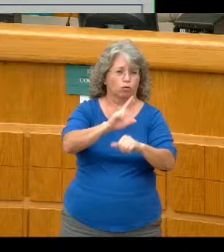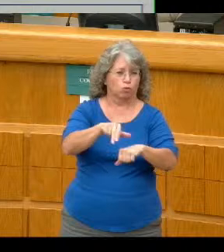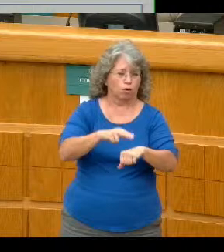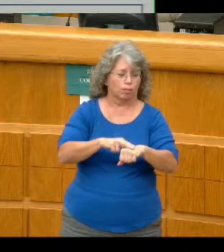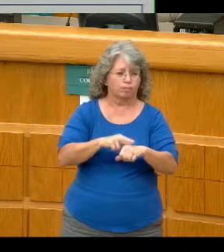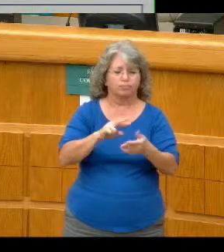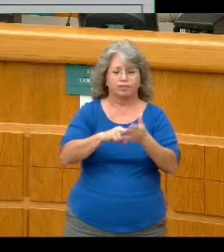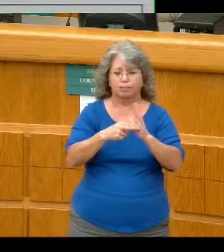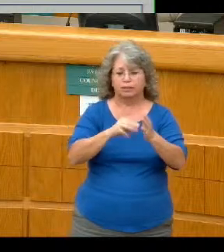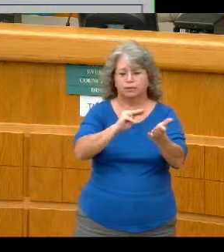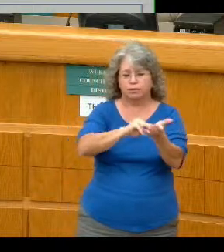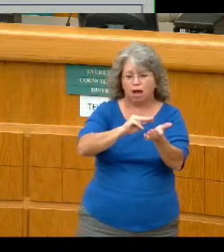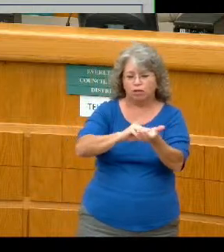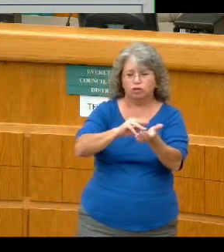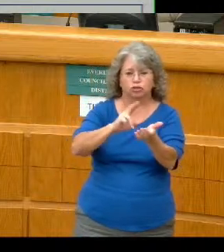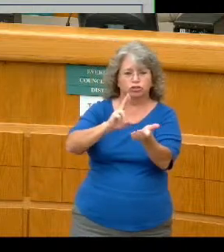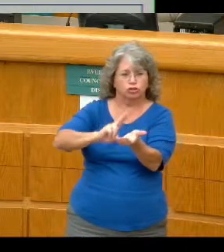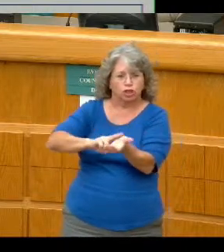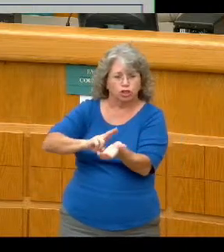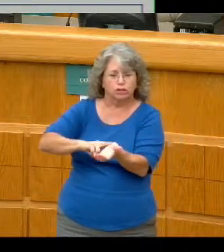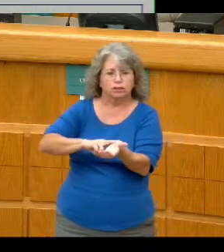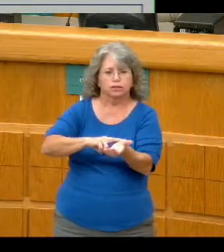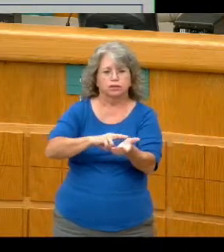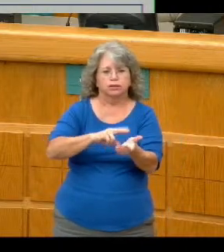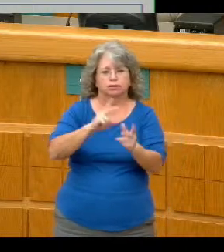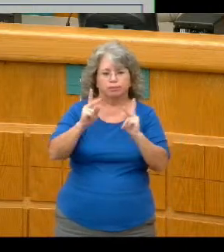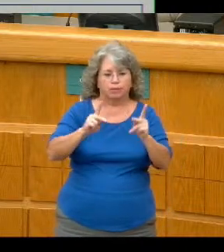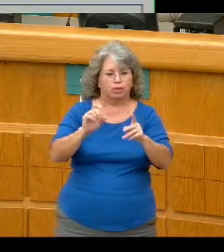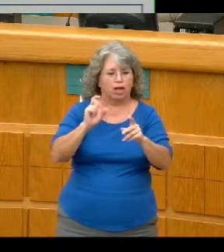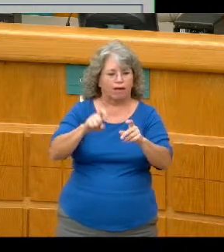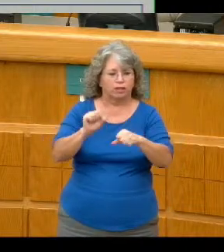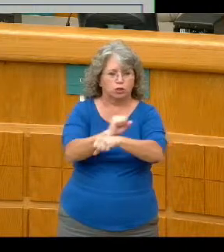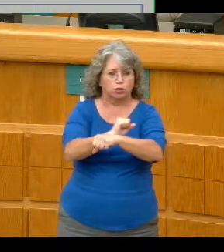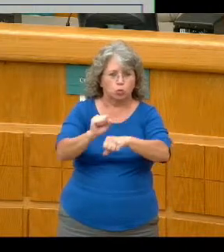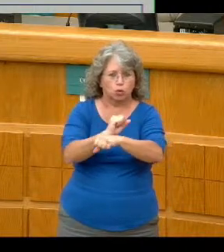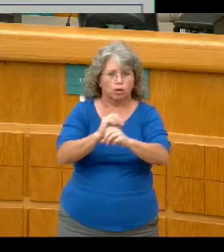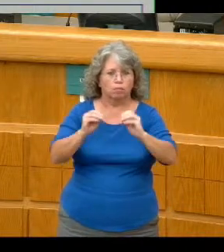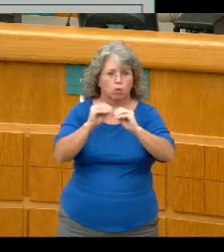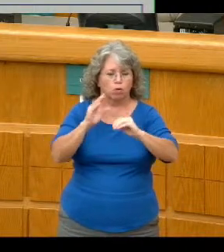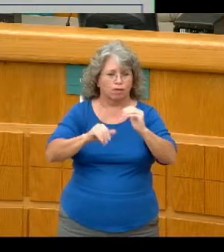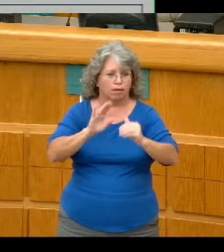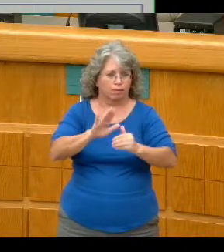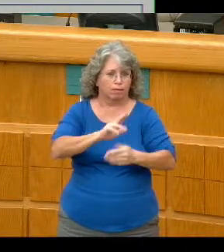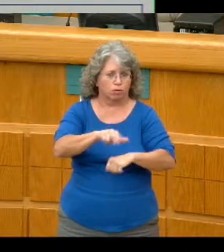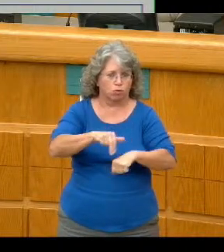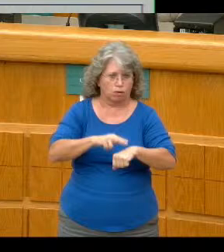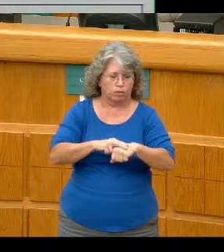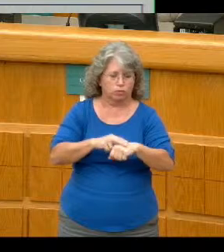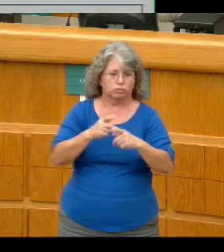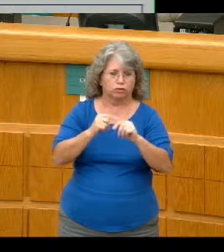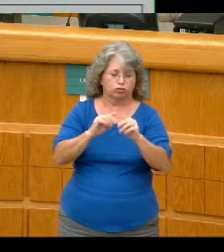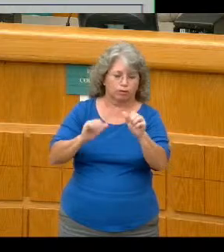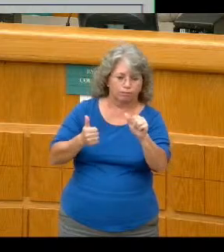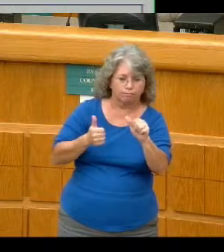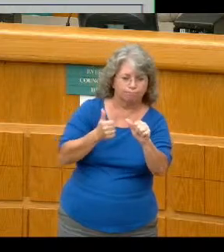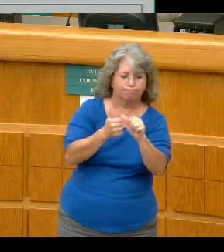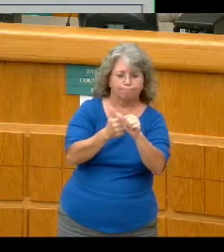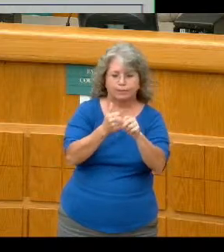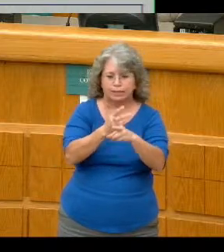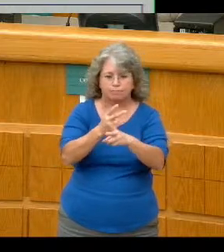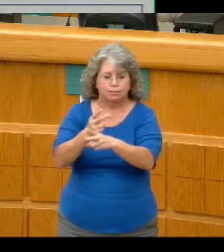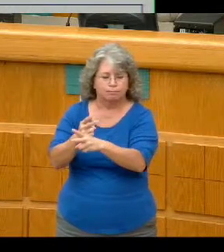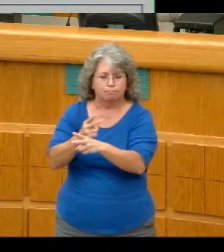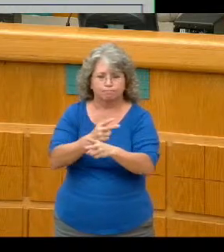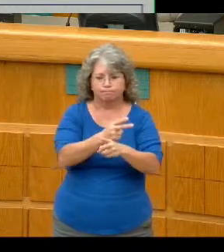means doctors and frontline workers that are working more than normal to try to make up for that difference. The more that